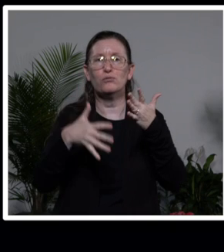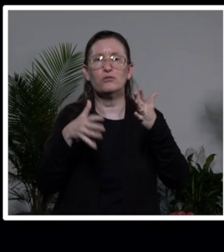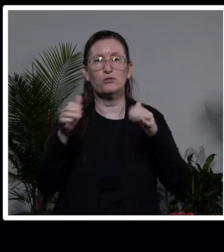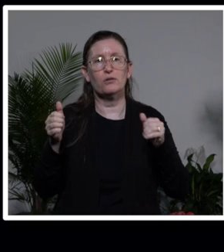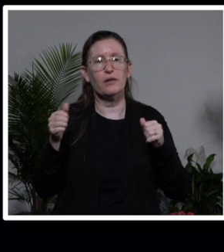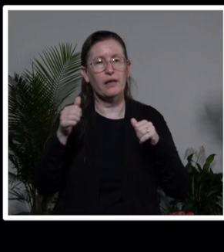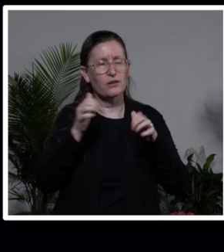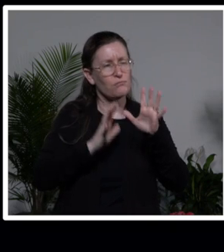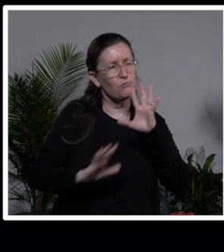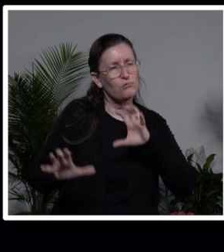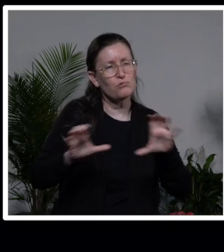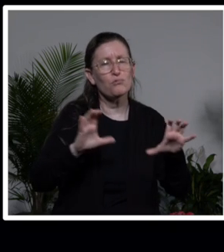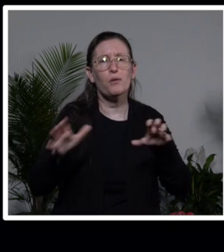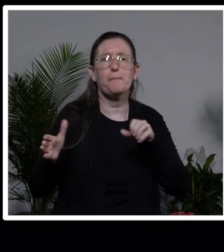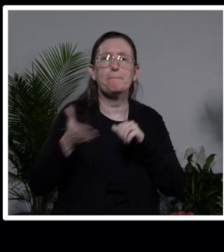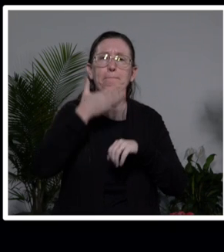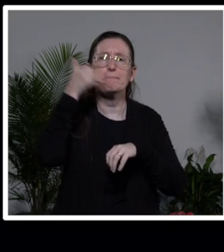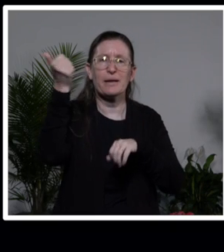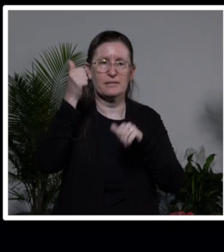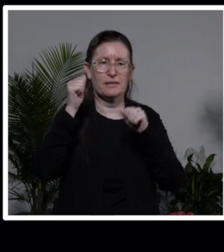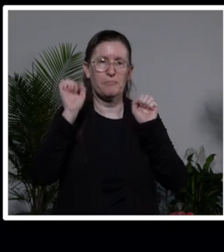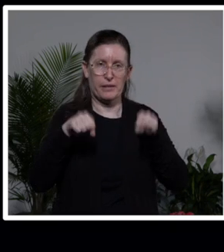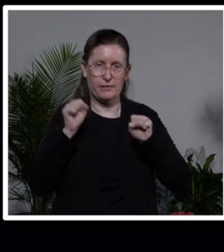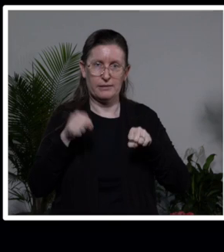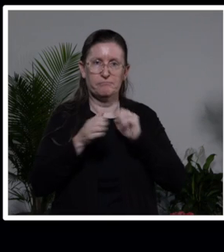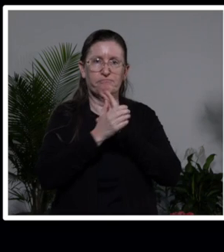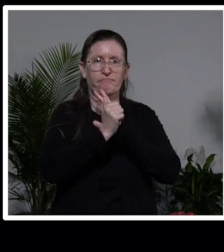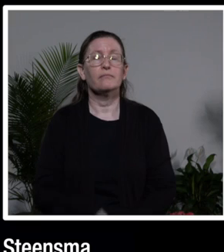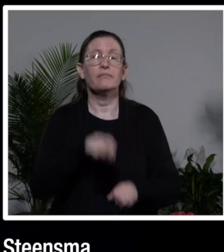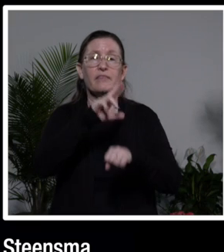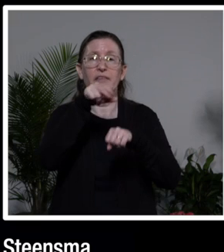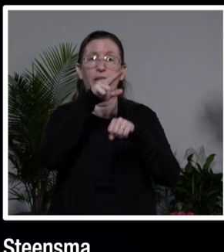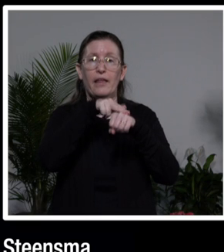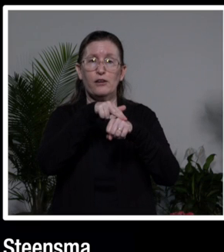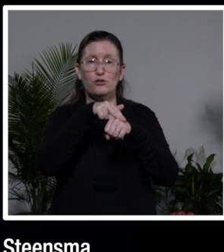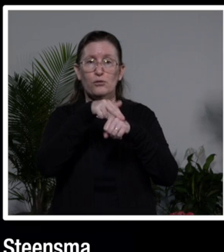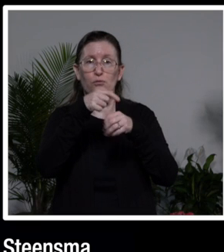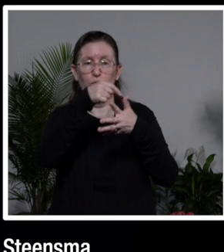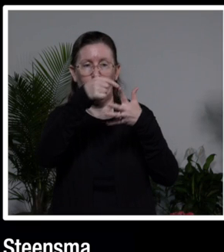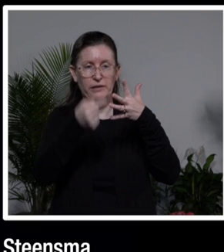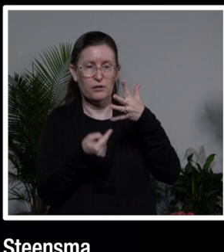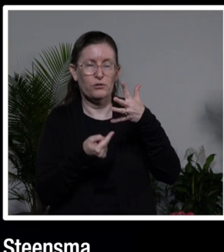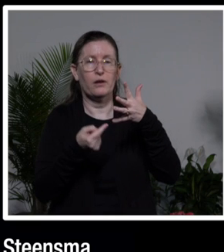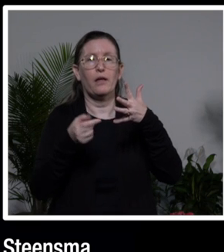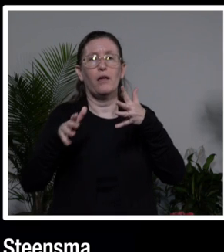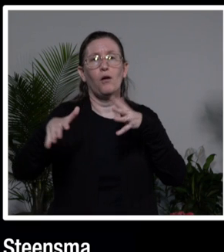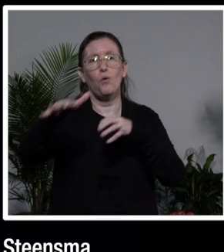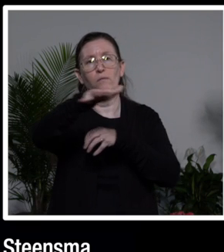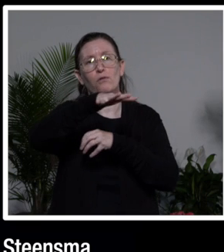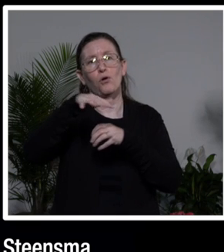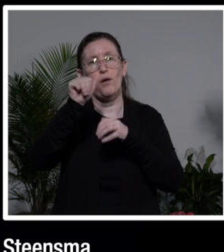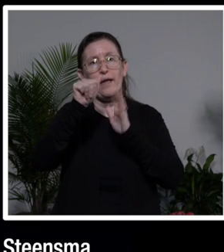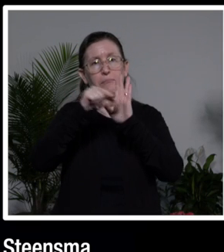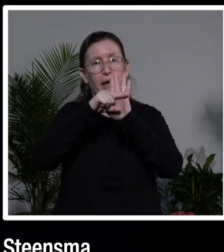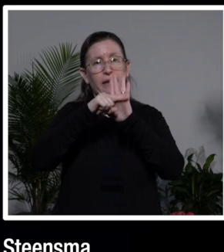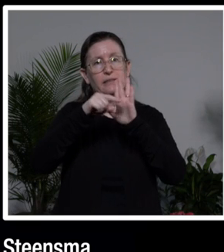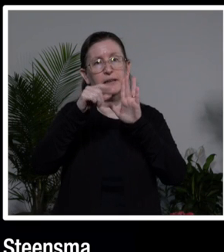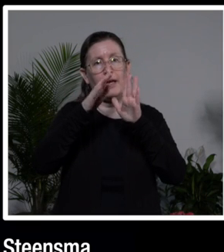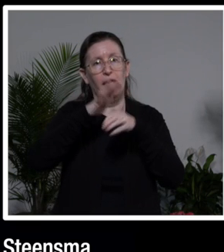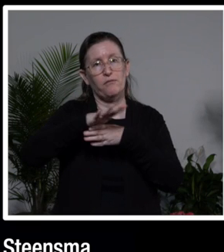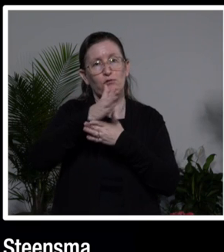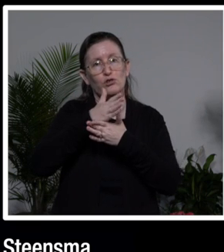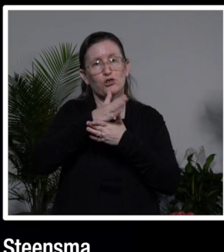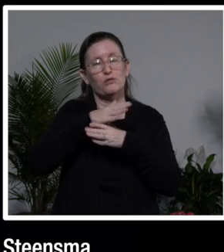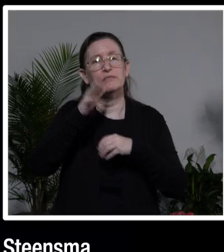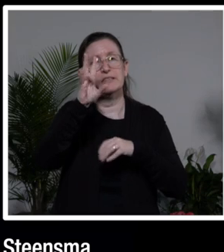to perform the full extent of their academic abilities. The national criteria is an overall A- average for